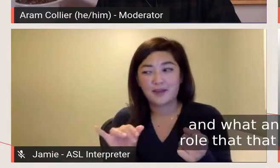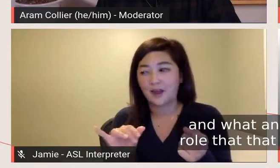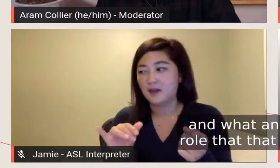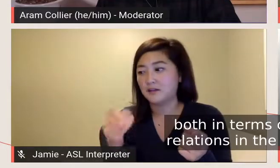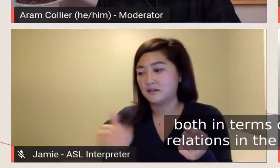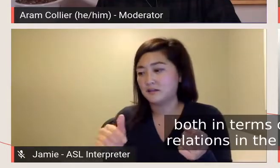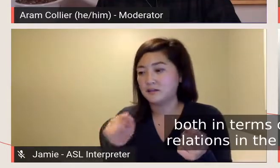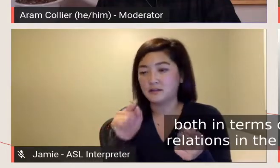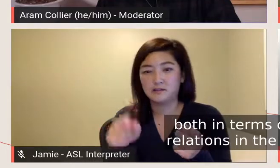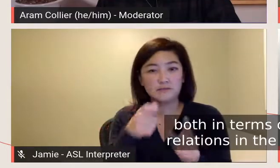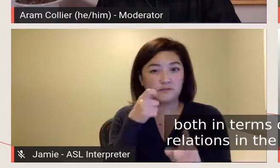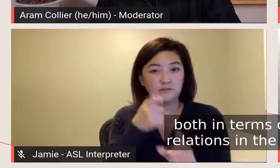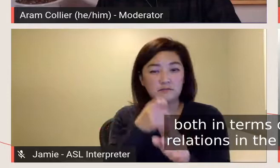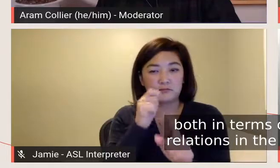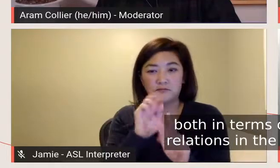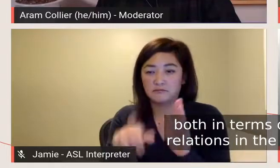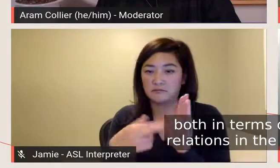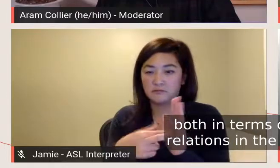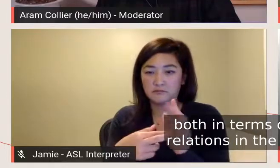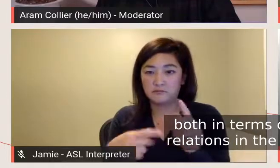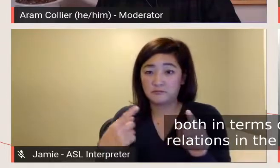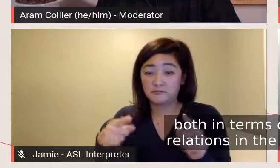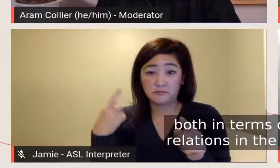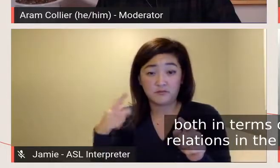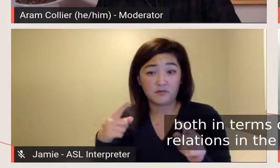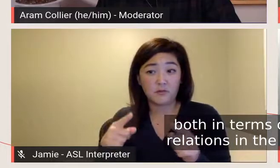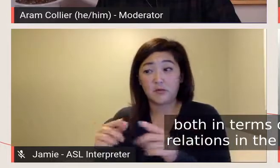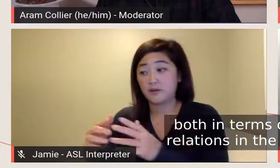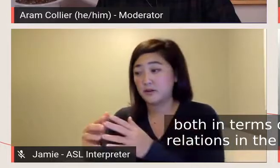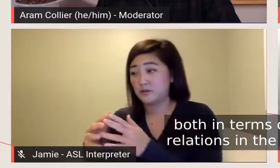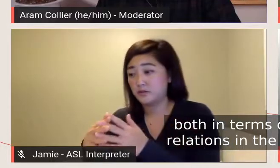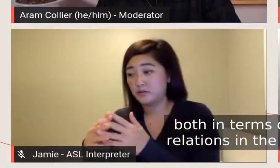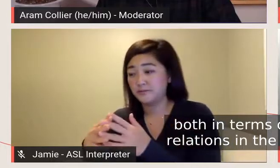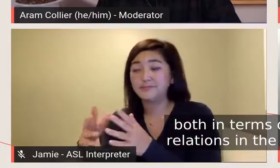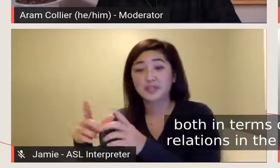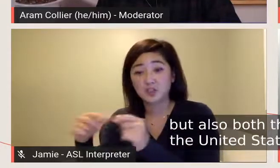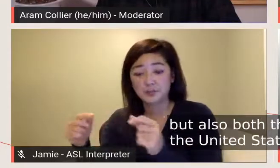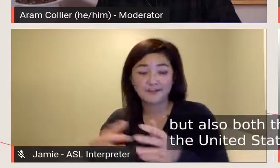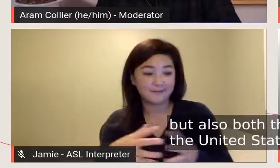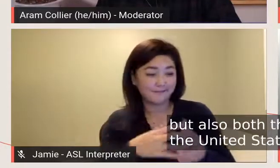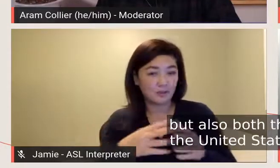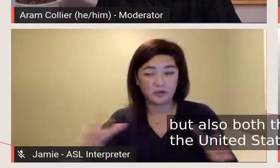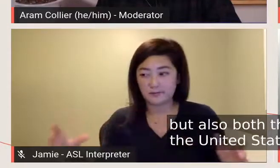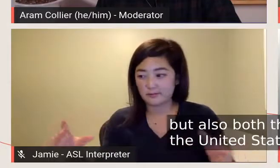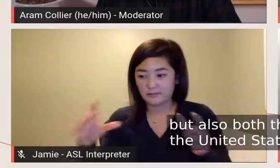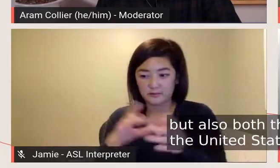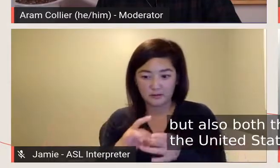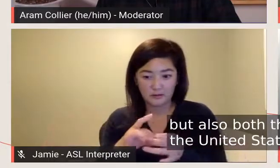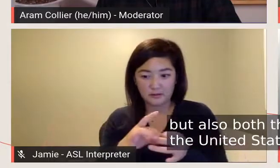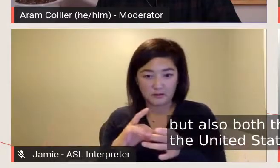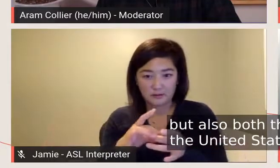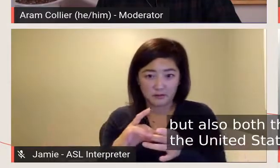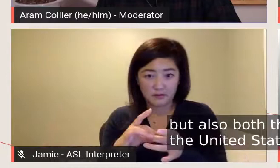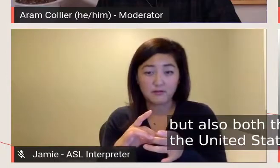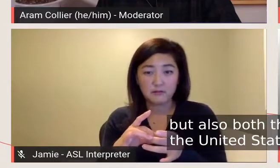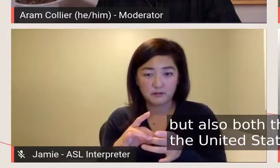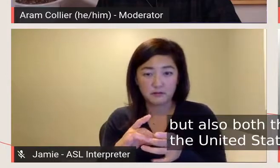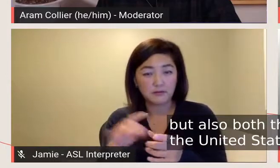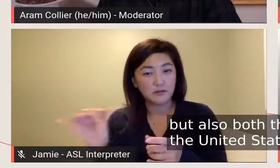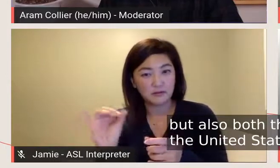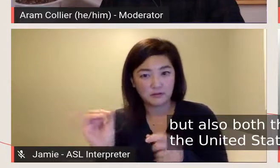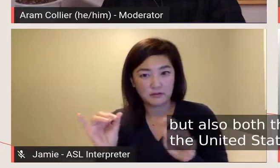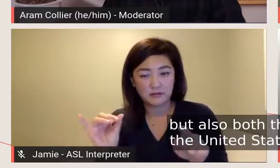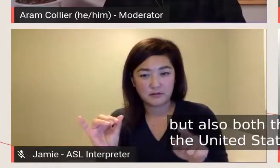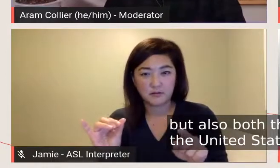played, both in terms of U.S.-Japan relations in the post-war era, but also both the position of the